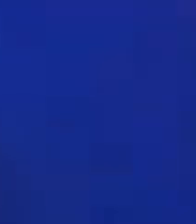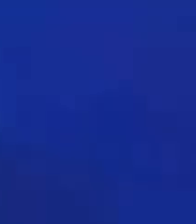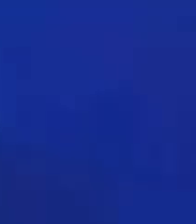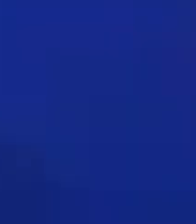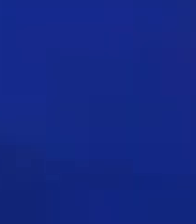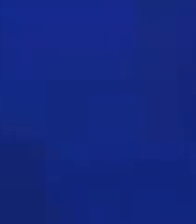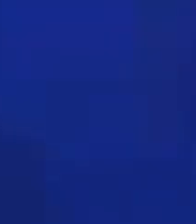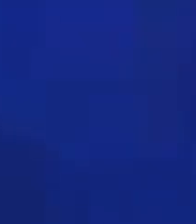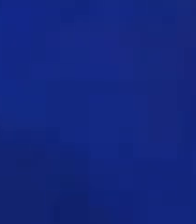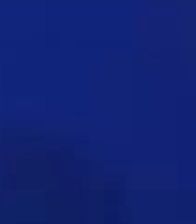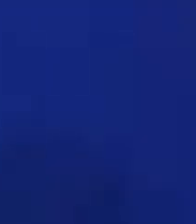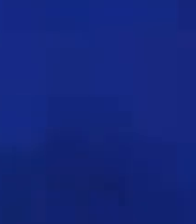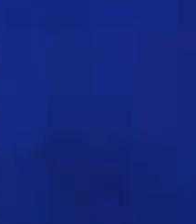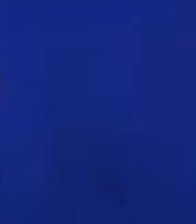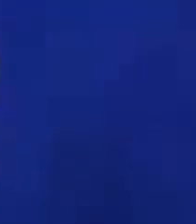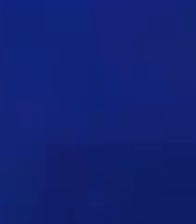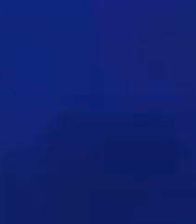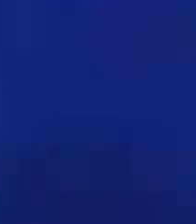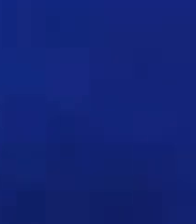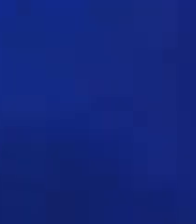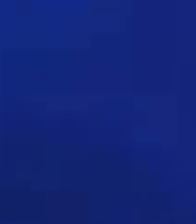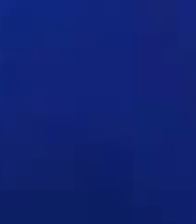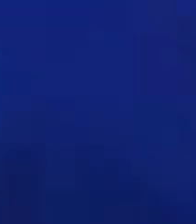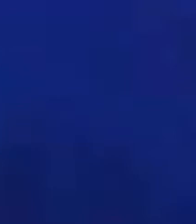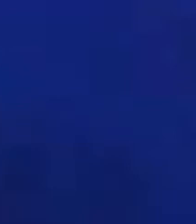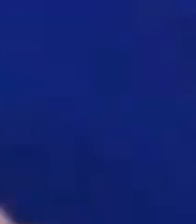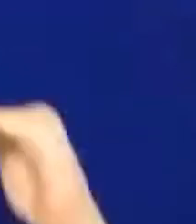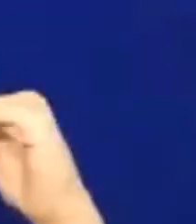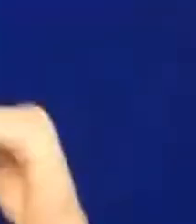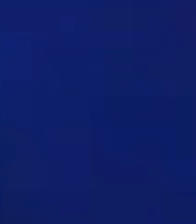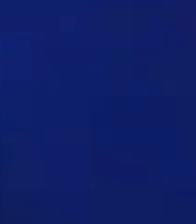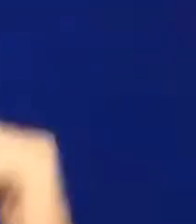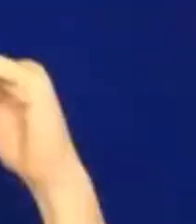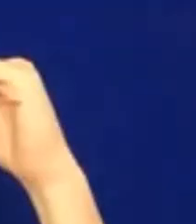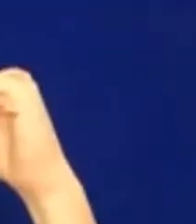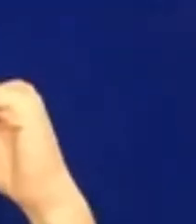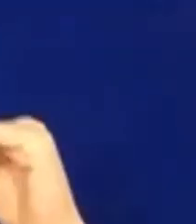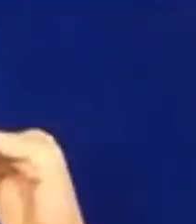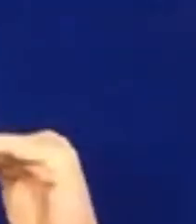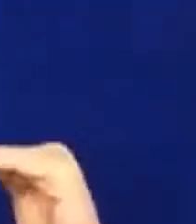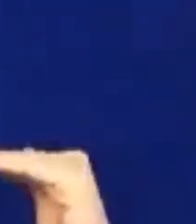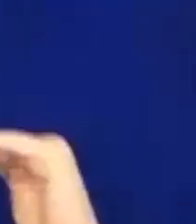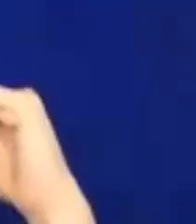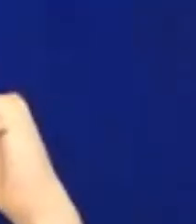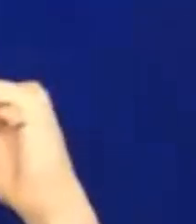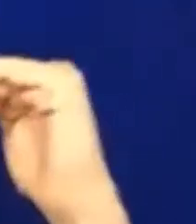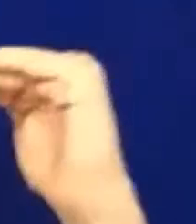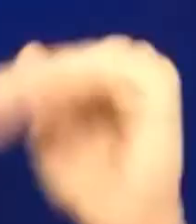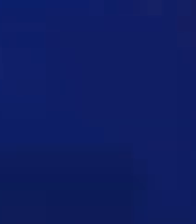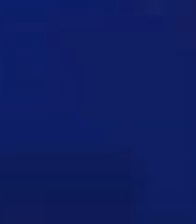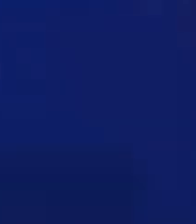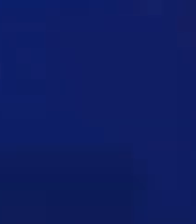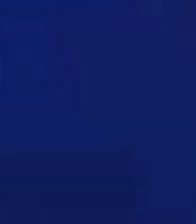you even through our contacts that you'll be able to receive after this session. Again, maybe Diego, you could talk about some